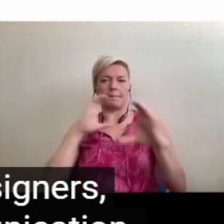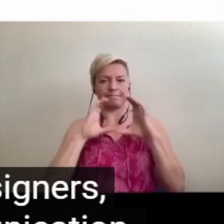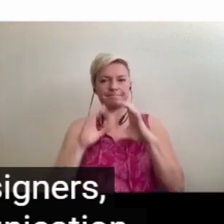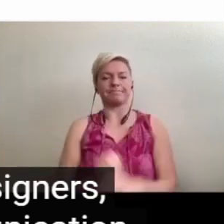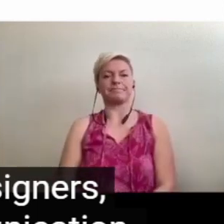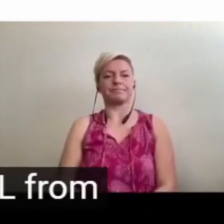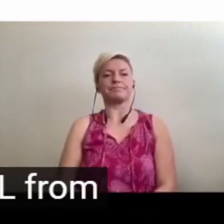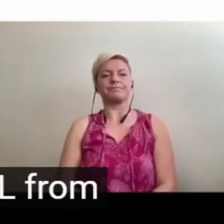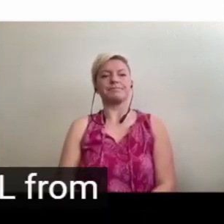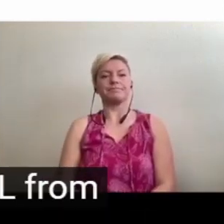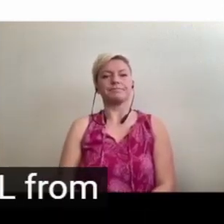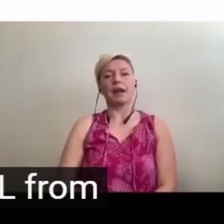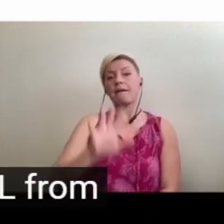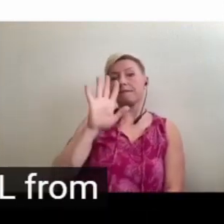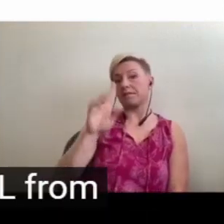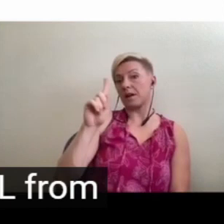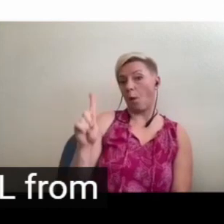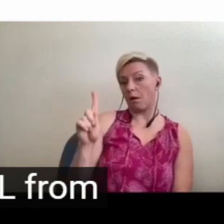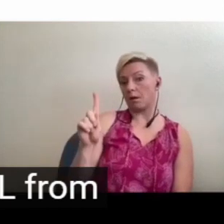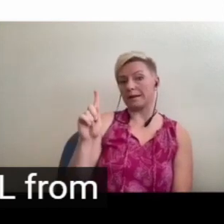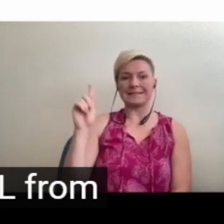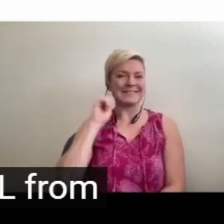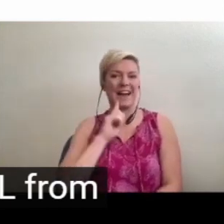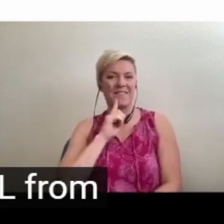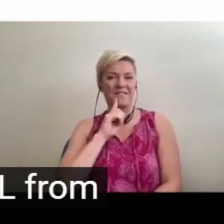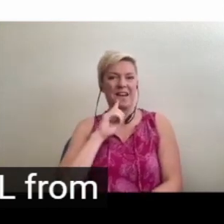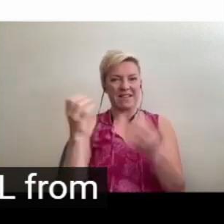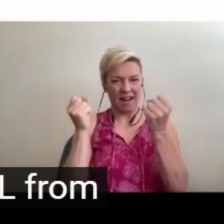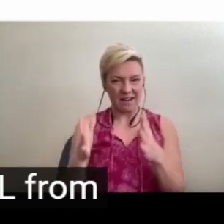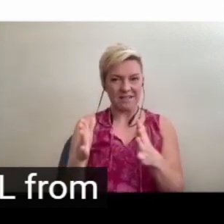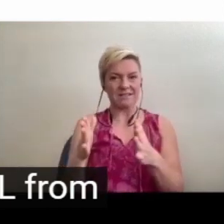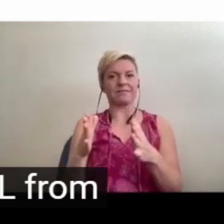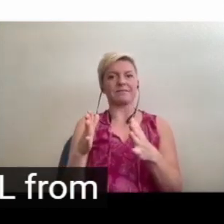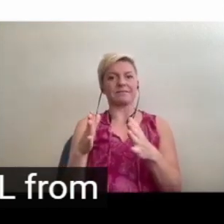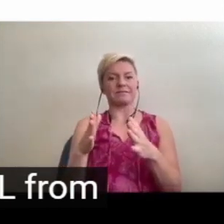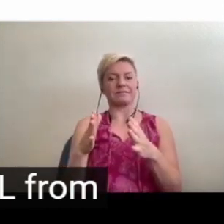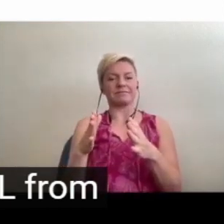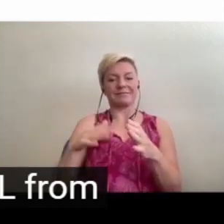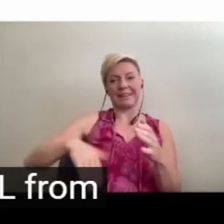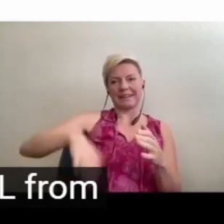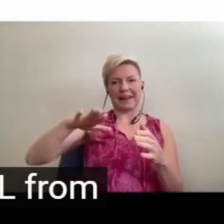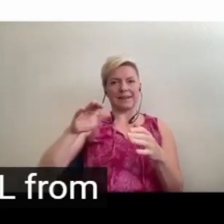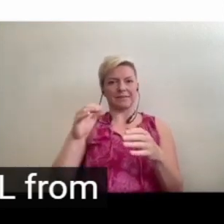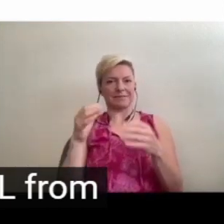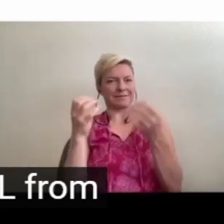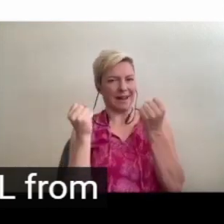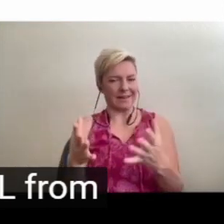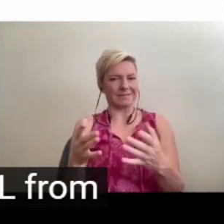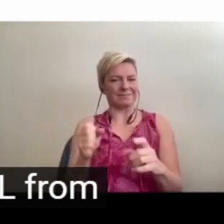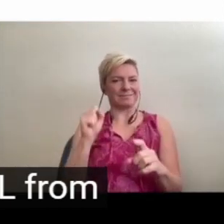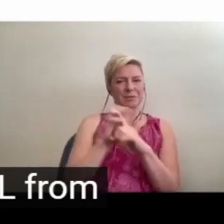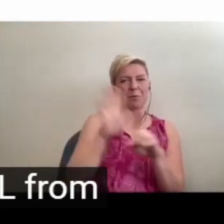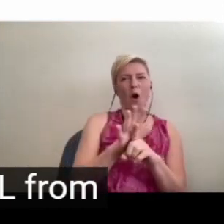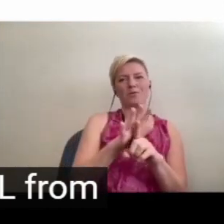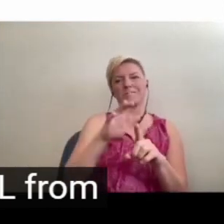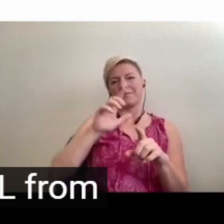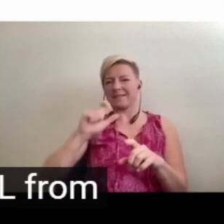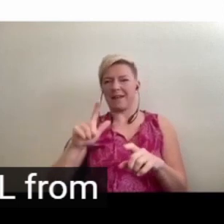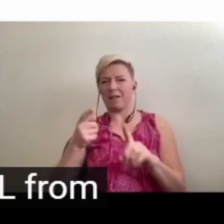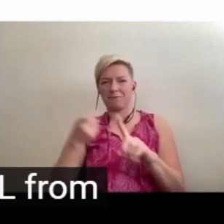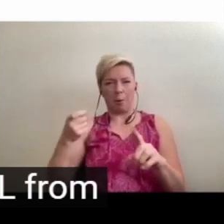communication. 51 signers were exposed to ASL from birth and had deaf parents.